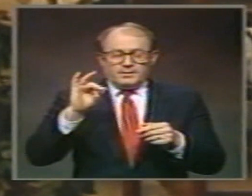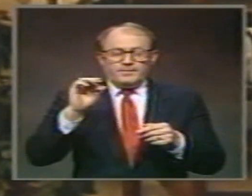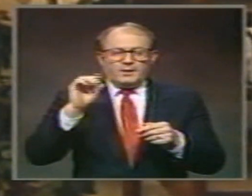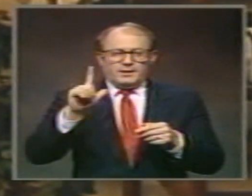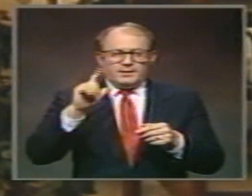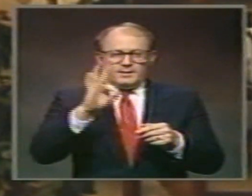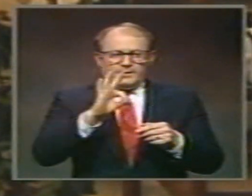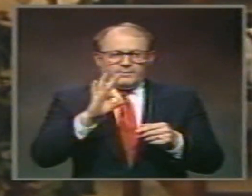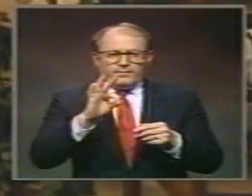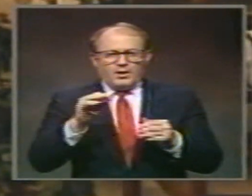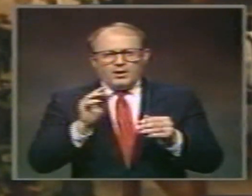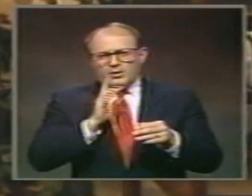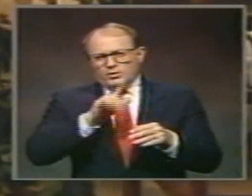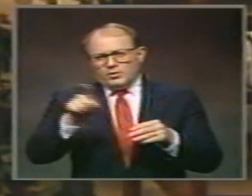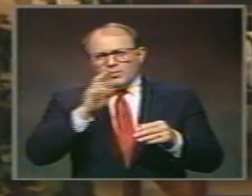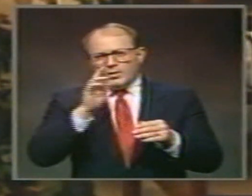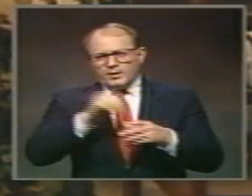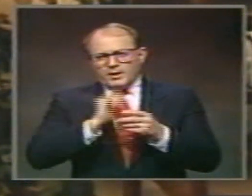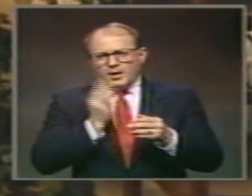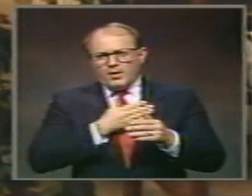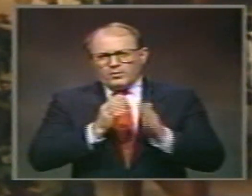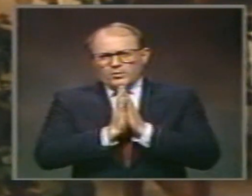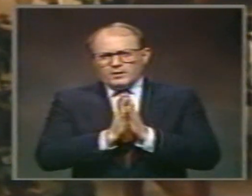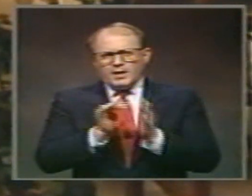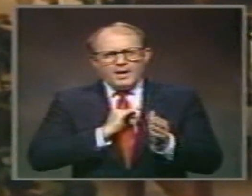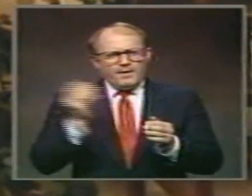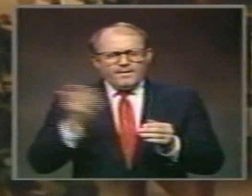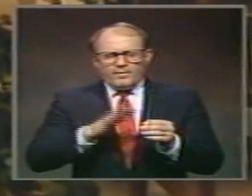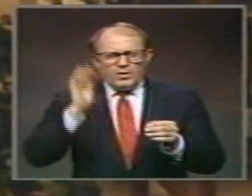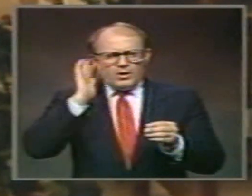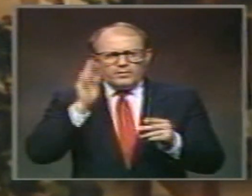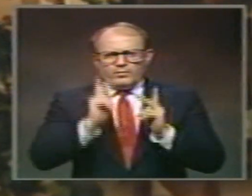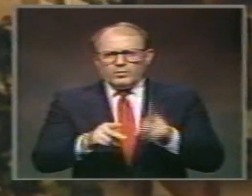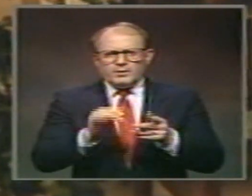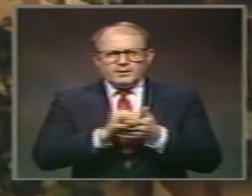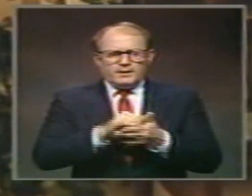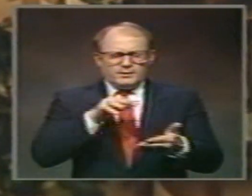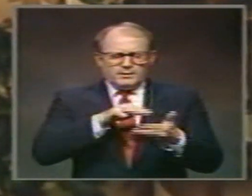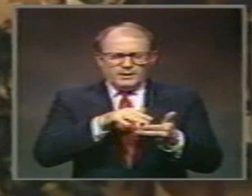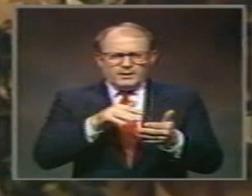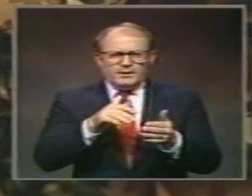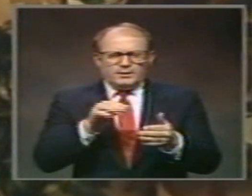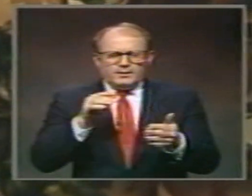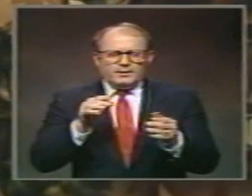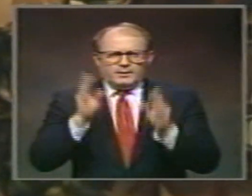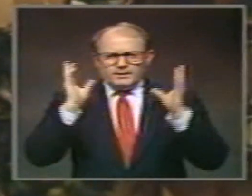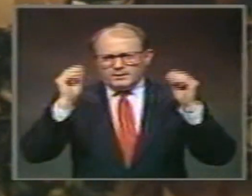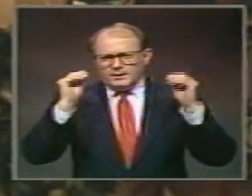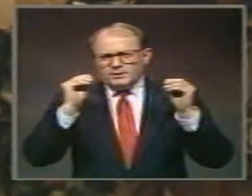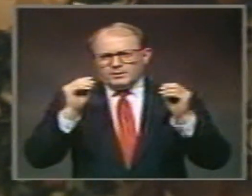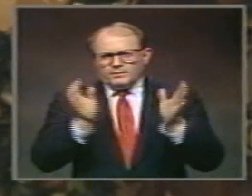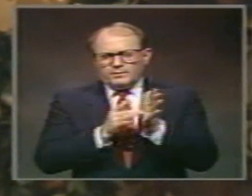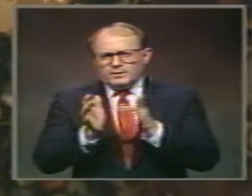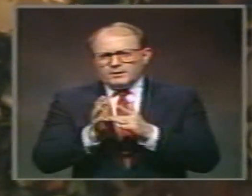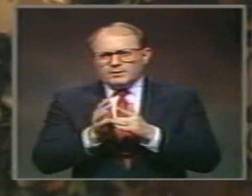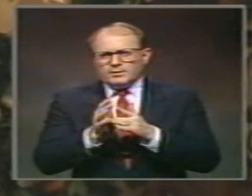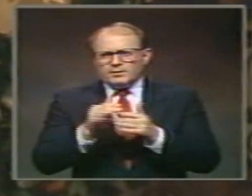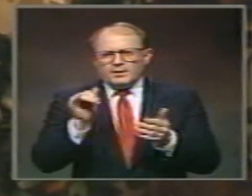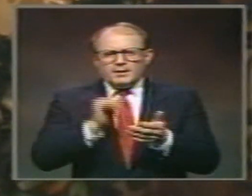of a person, believer or not, who had studied the teachings of Jesus who didn't hold them in high